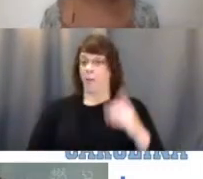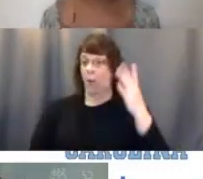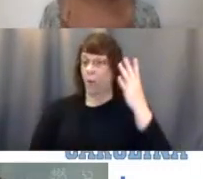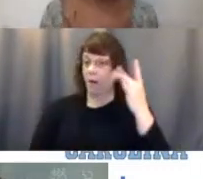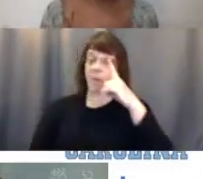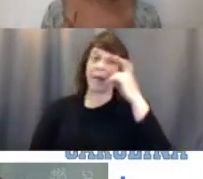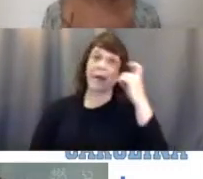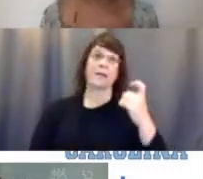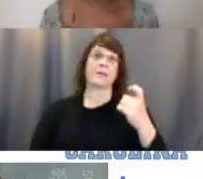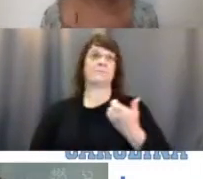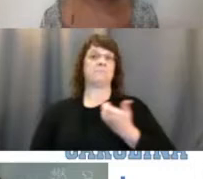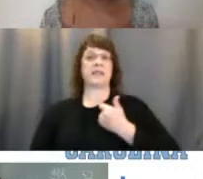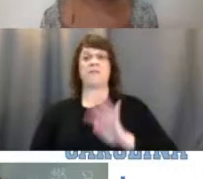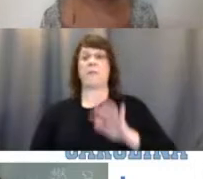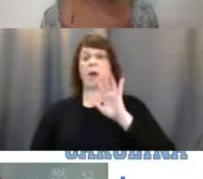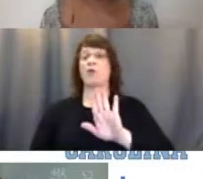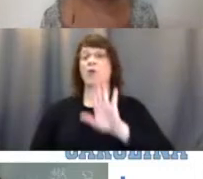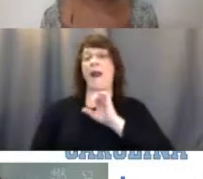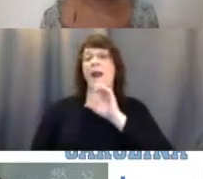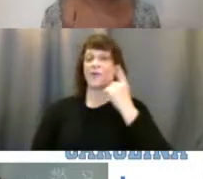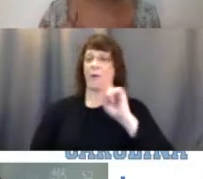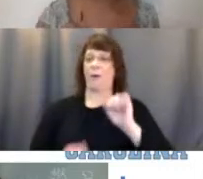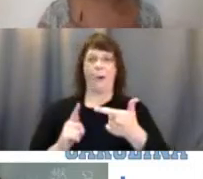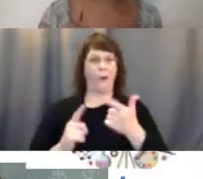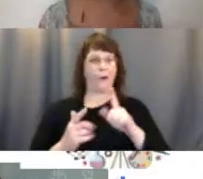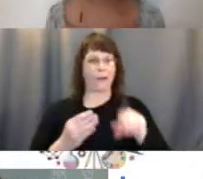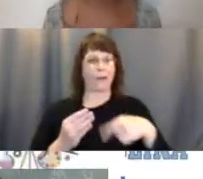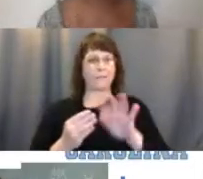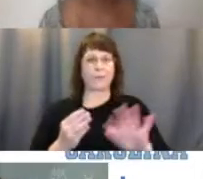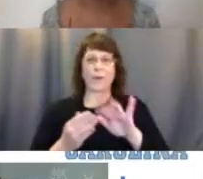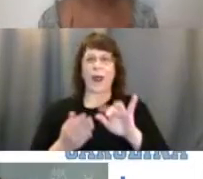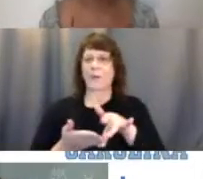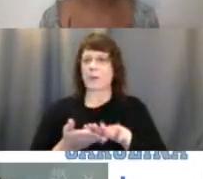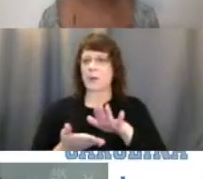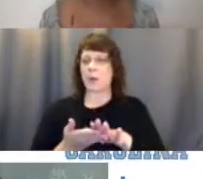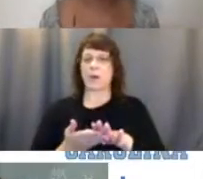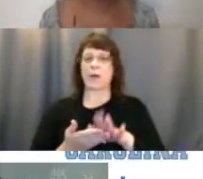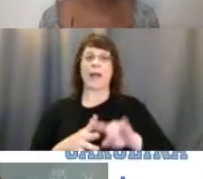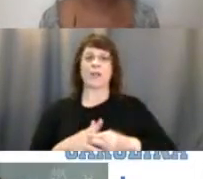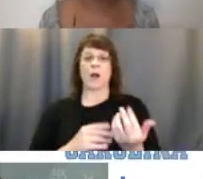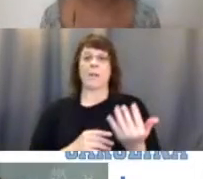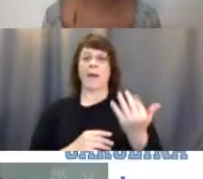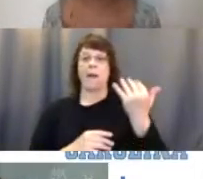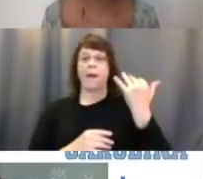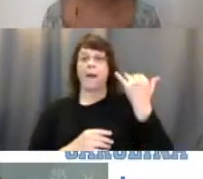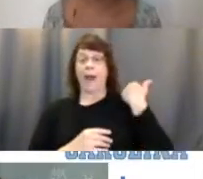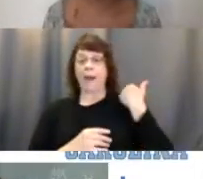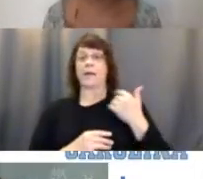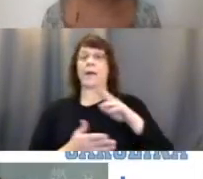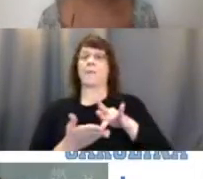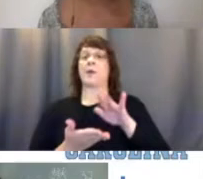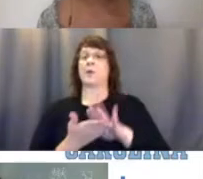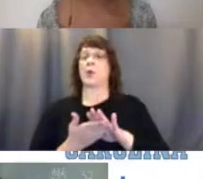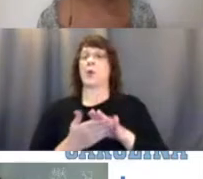about your age, for everyone who's younger, middle schoolers here. So all of this started way back when at a middle school science fair